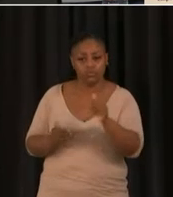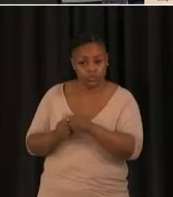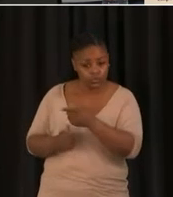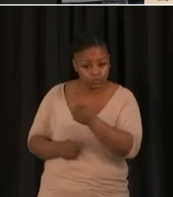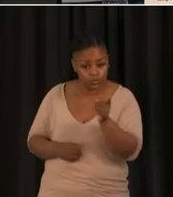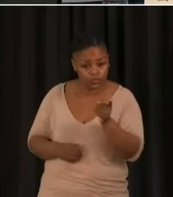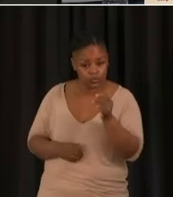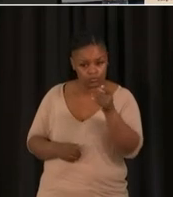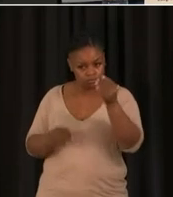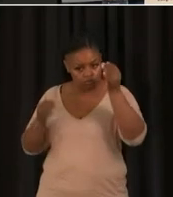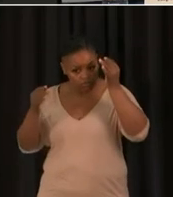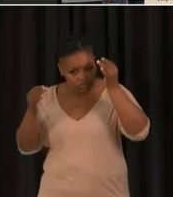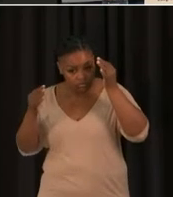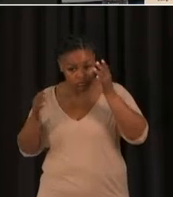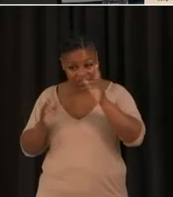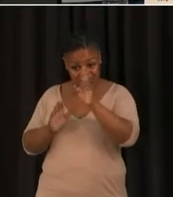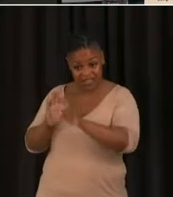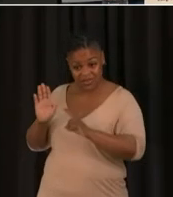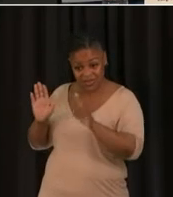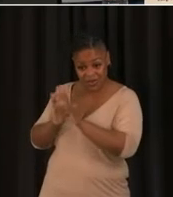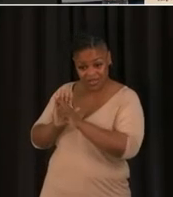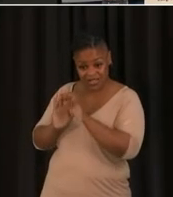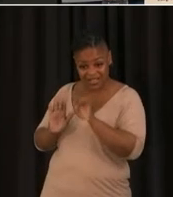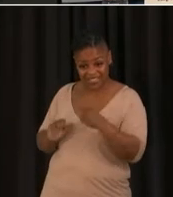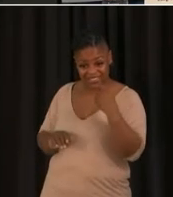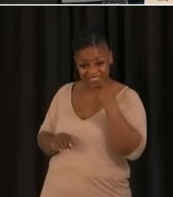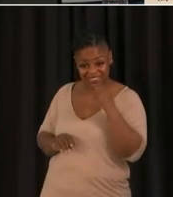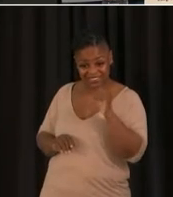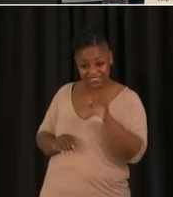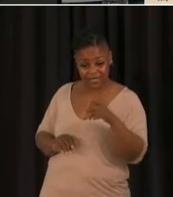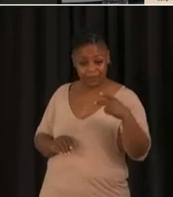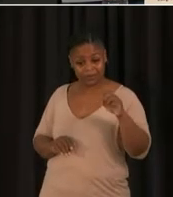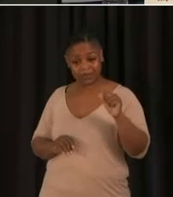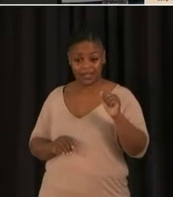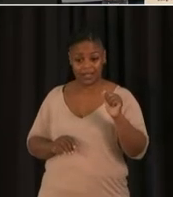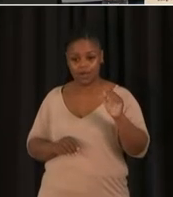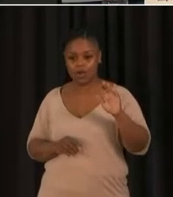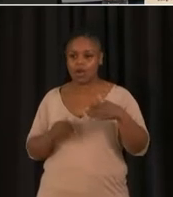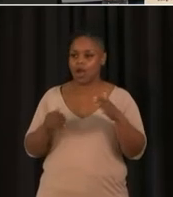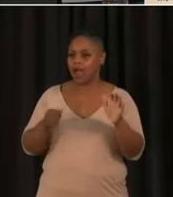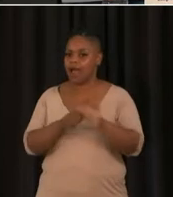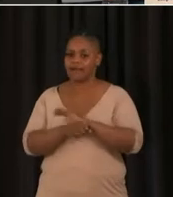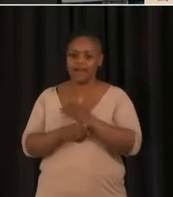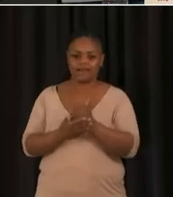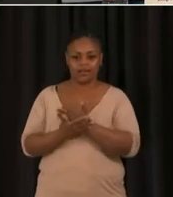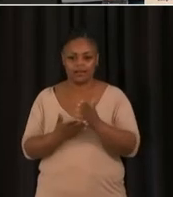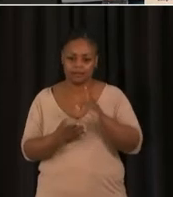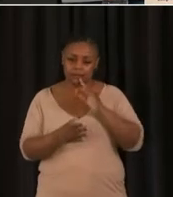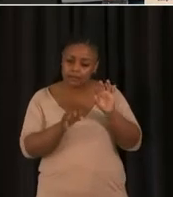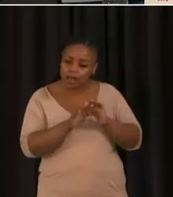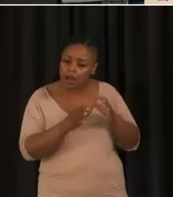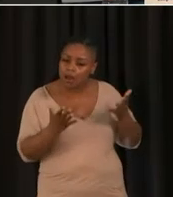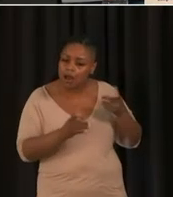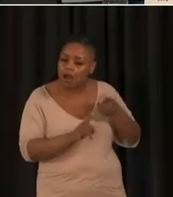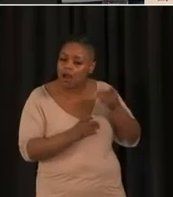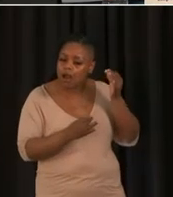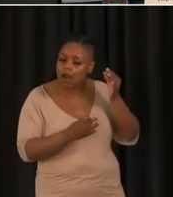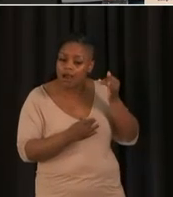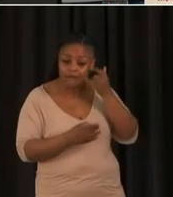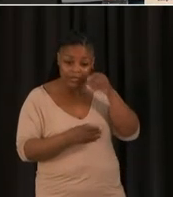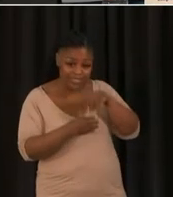on the next slides. And I am remiss to also share that our Opportunity Accounts is a program where people can have a match savings,